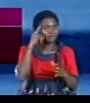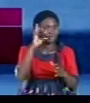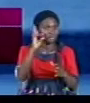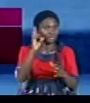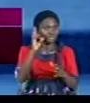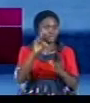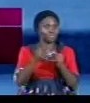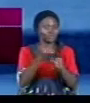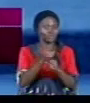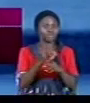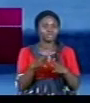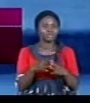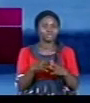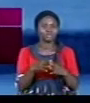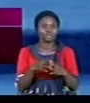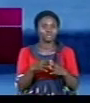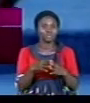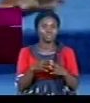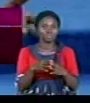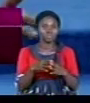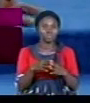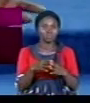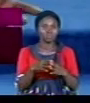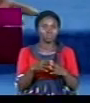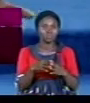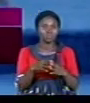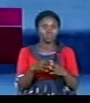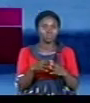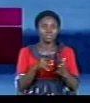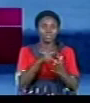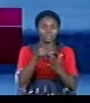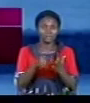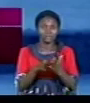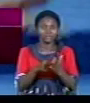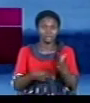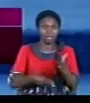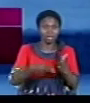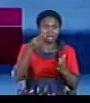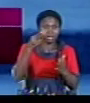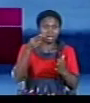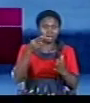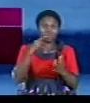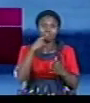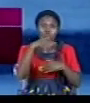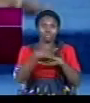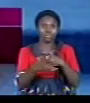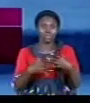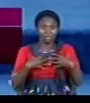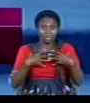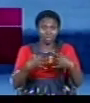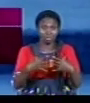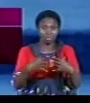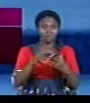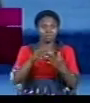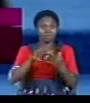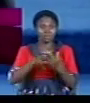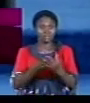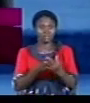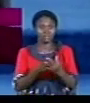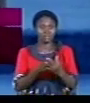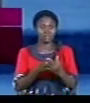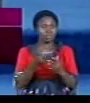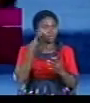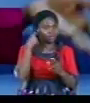there, this high breathing, it's lasted for 2 years. Like cholesterol. BP is this